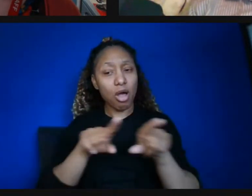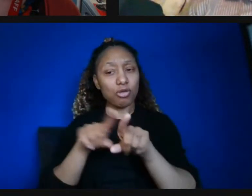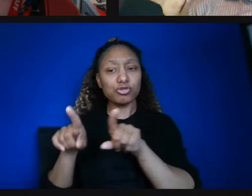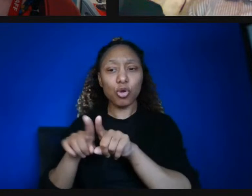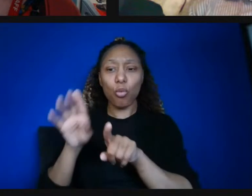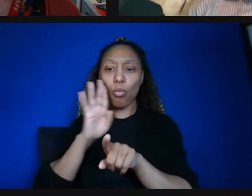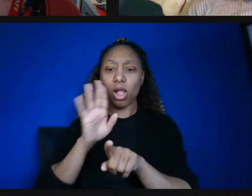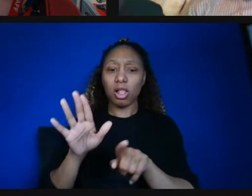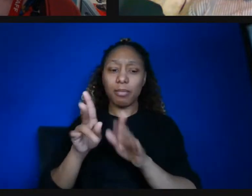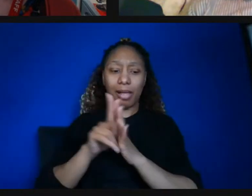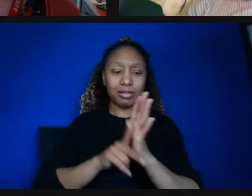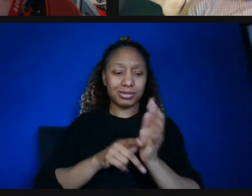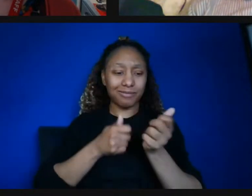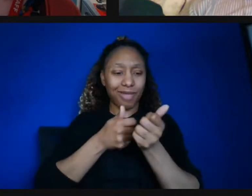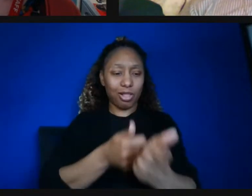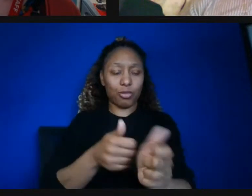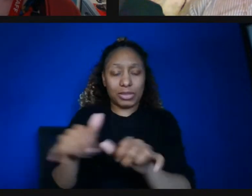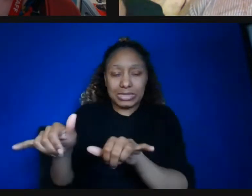United States laws.